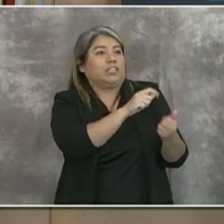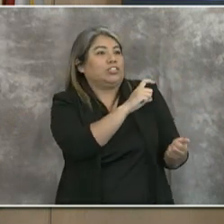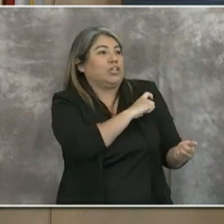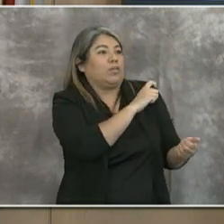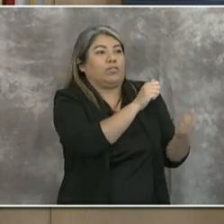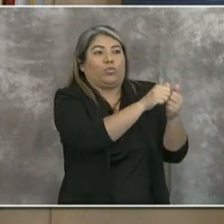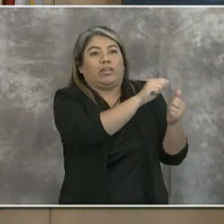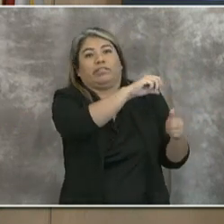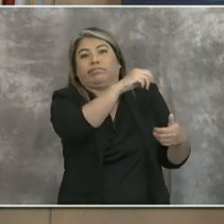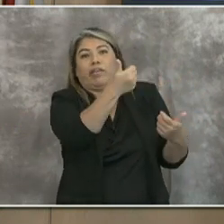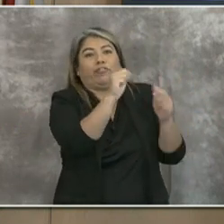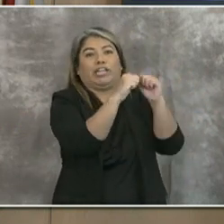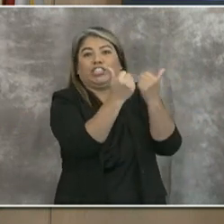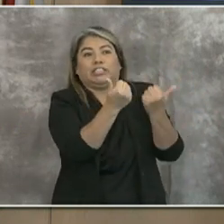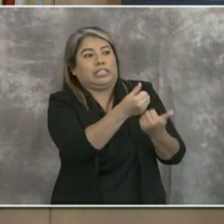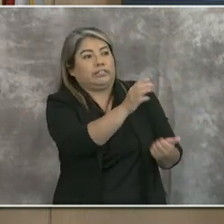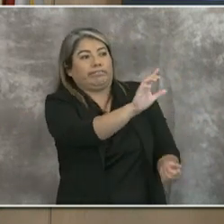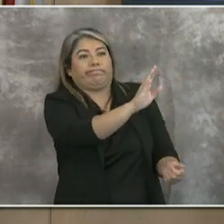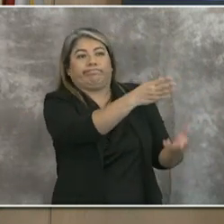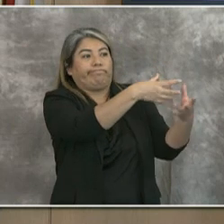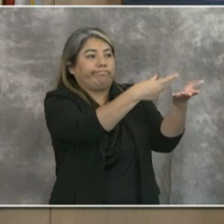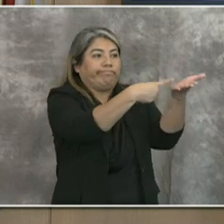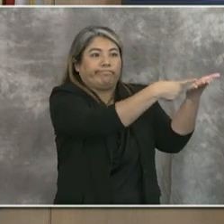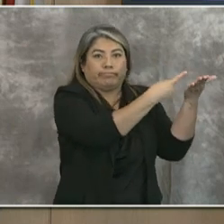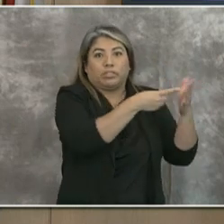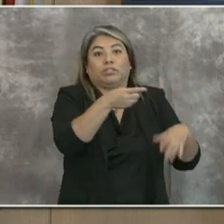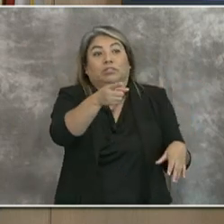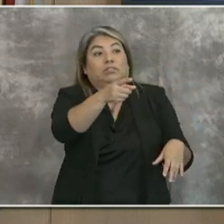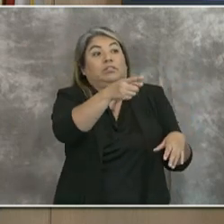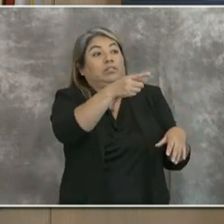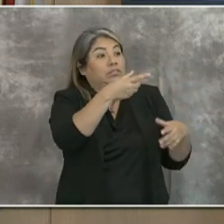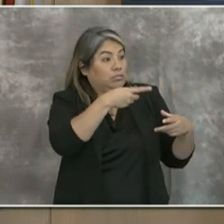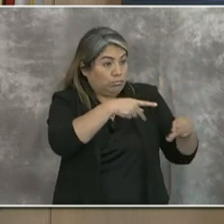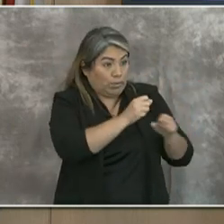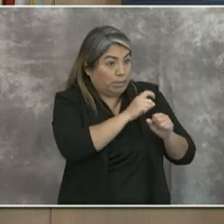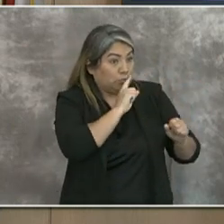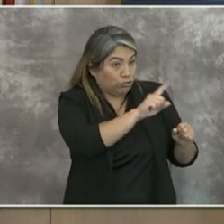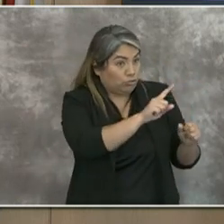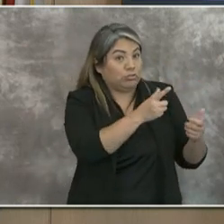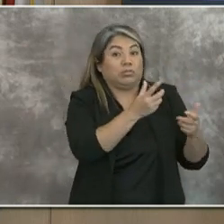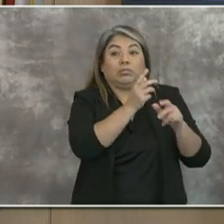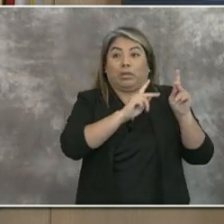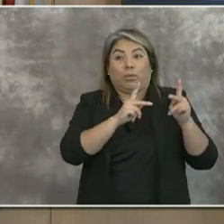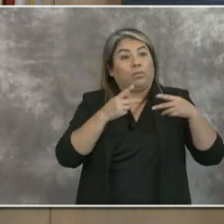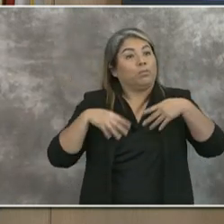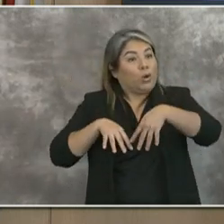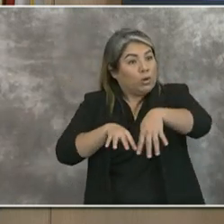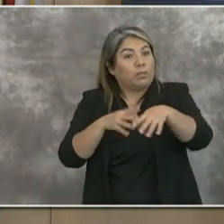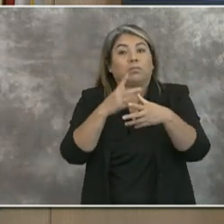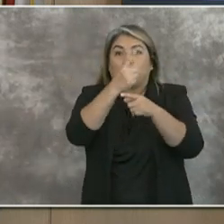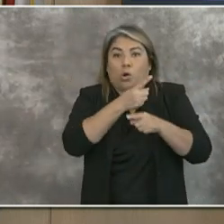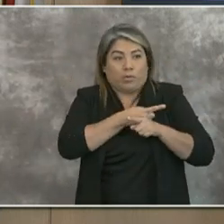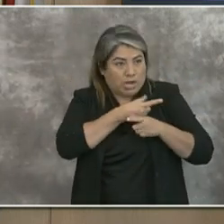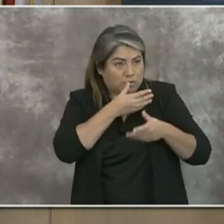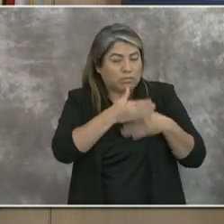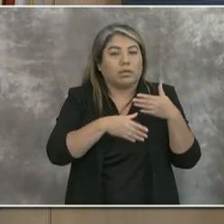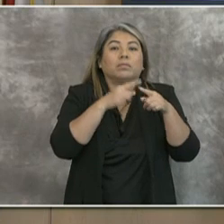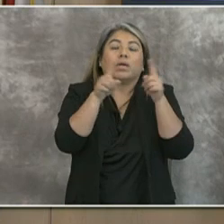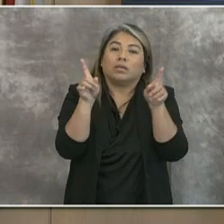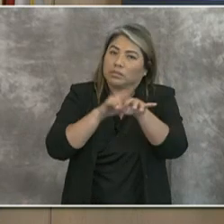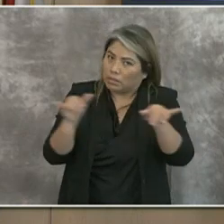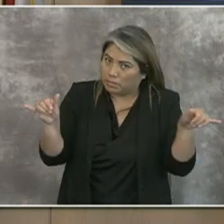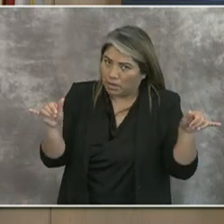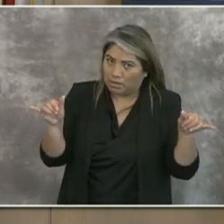law enforcement agencies and trying to make sure that people can protest in an appropriate manner, but at the same time that